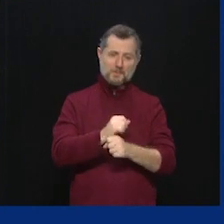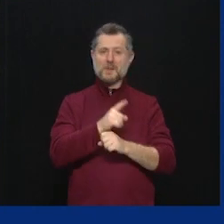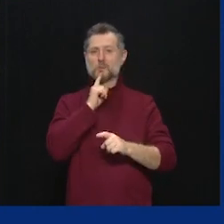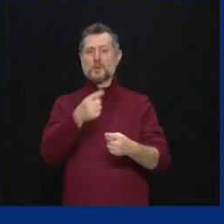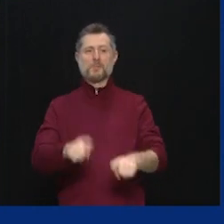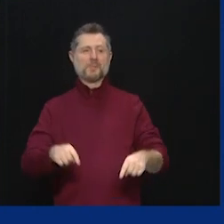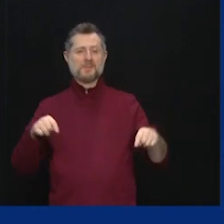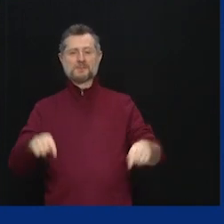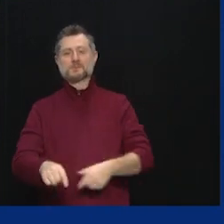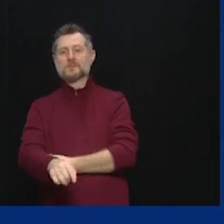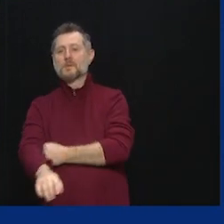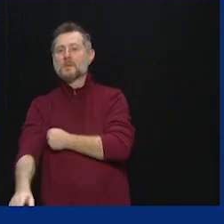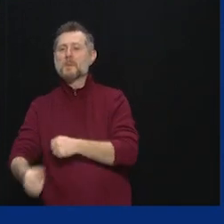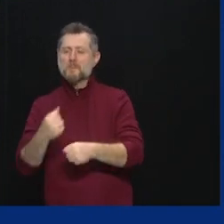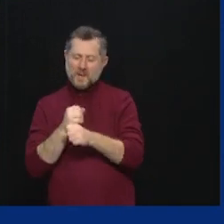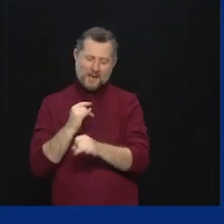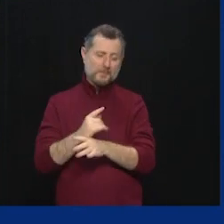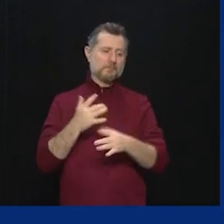You make it happen.